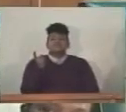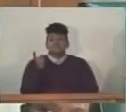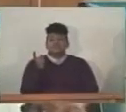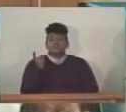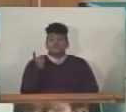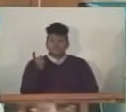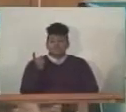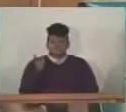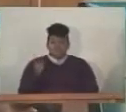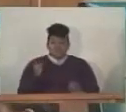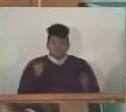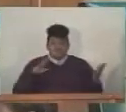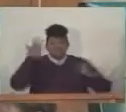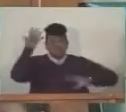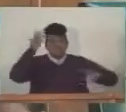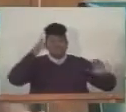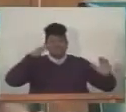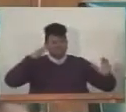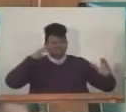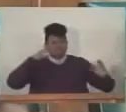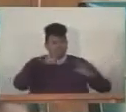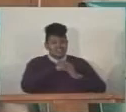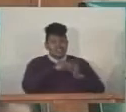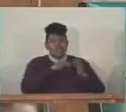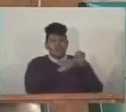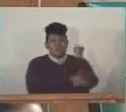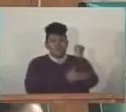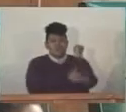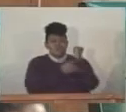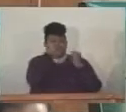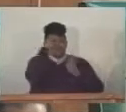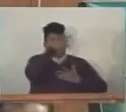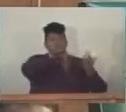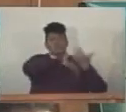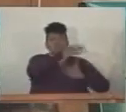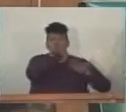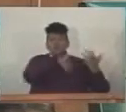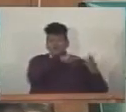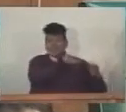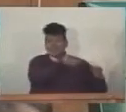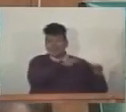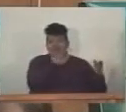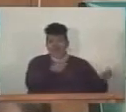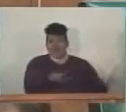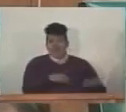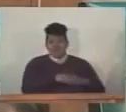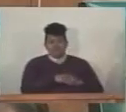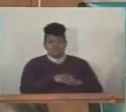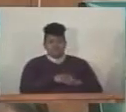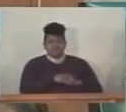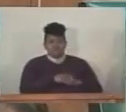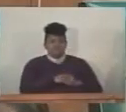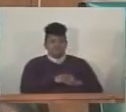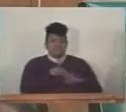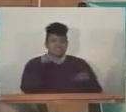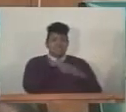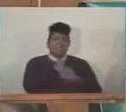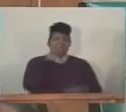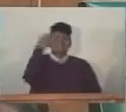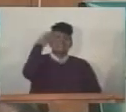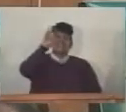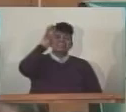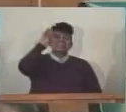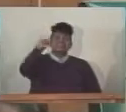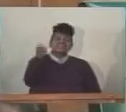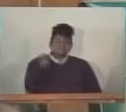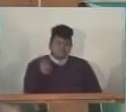riots in our country because the social conditions. In the late 1960s, we